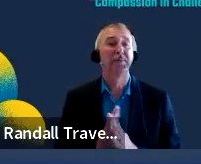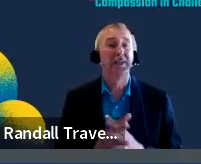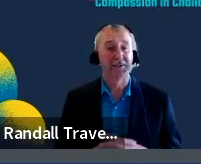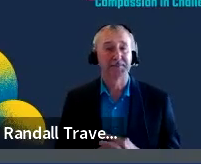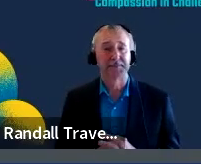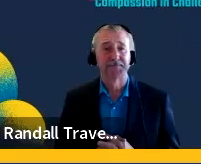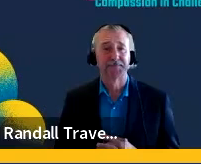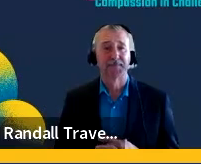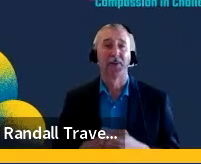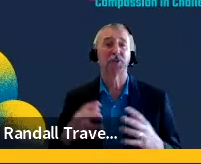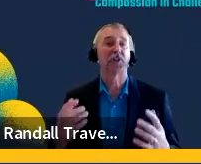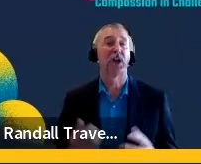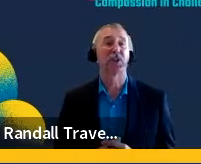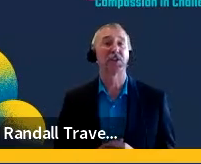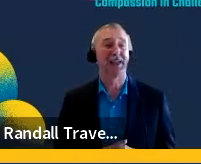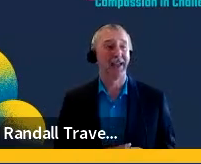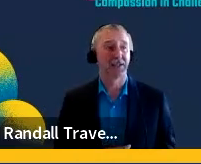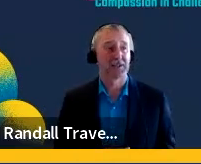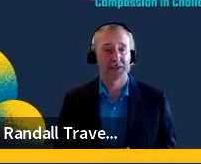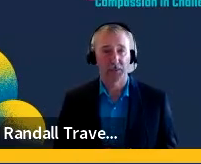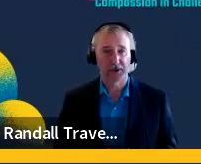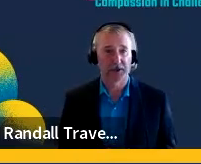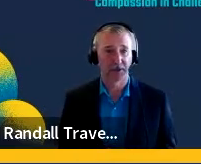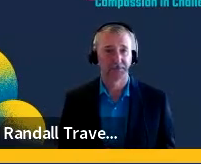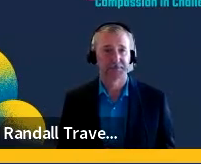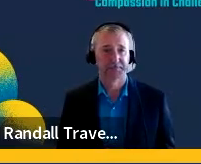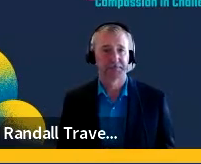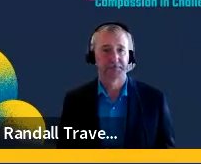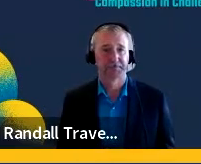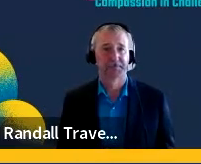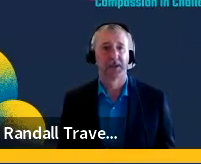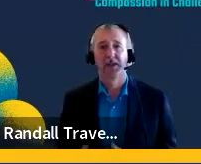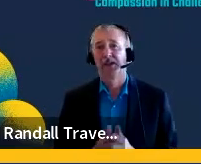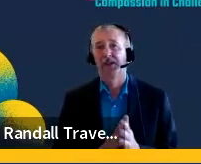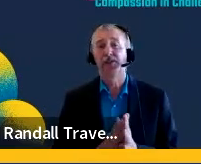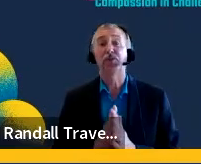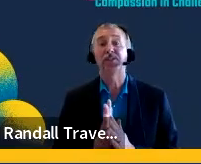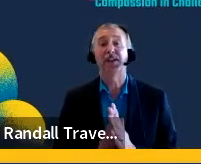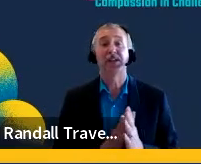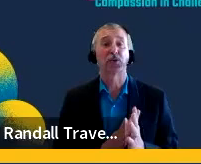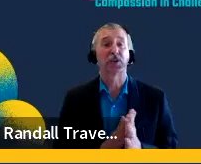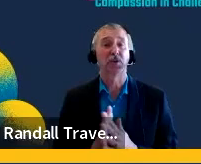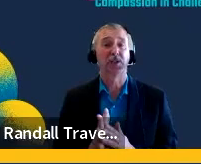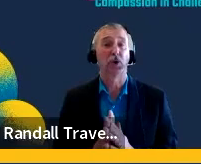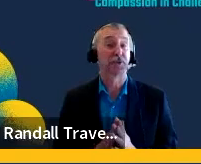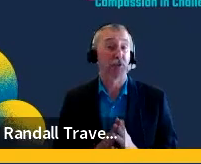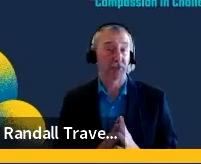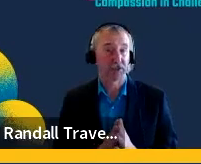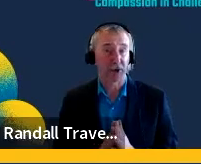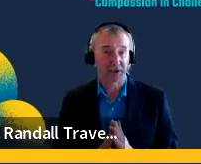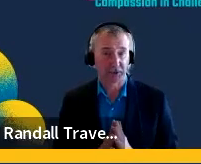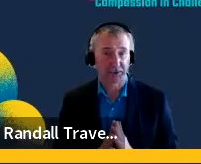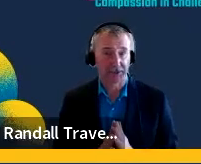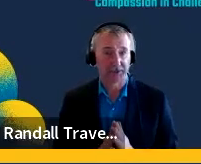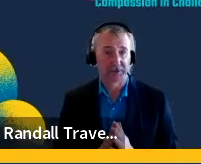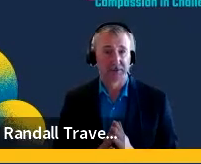Before we begin, I want to acknowledge the land that we are on. The UC San Diego community holds great